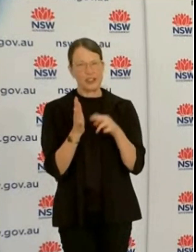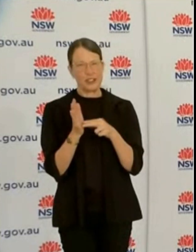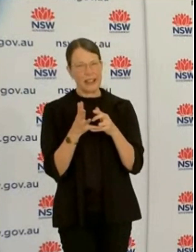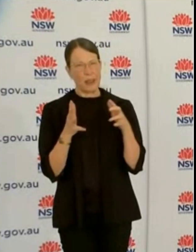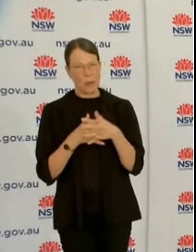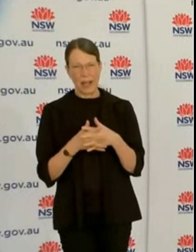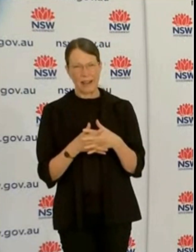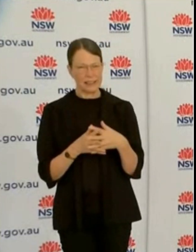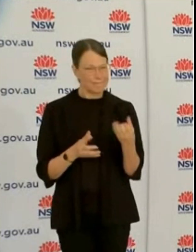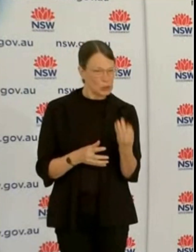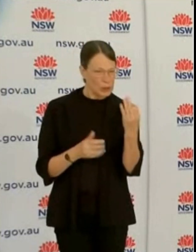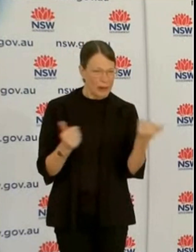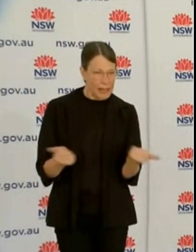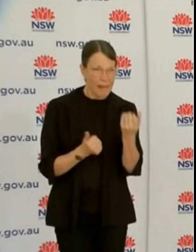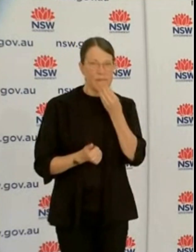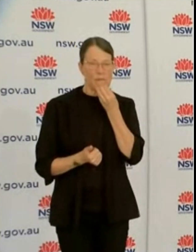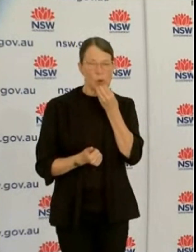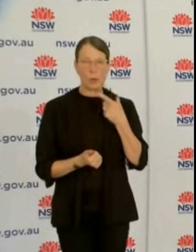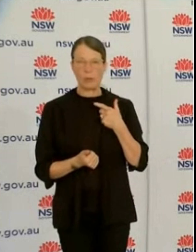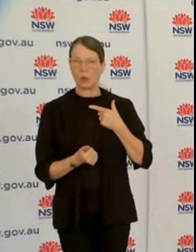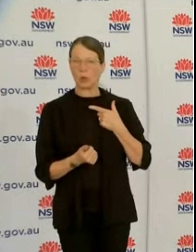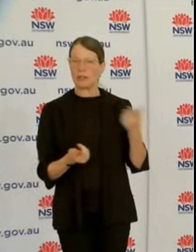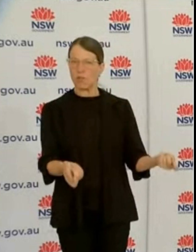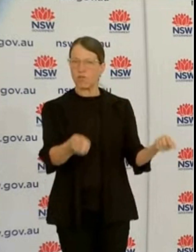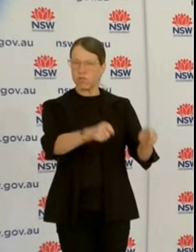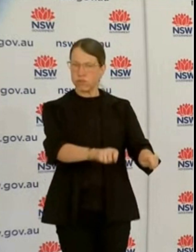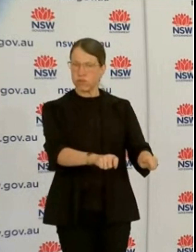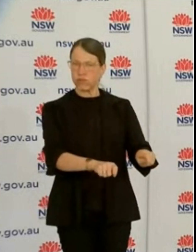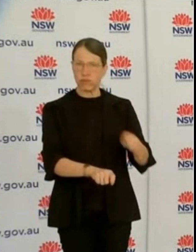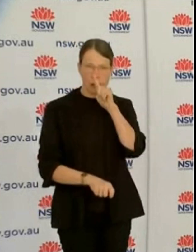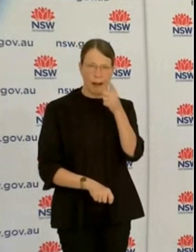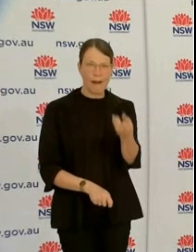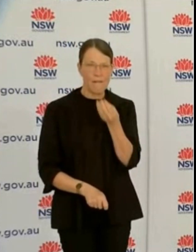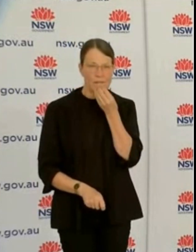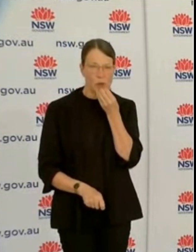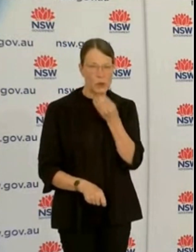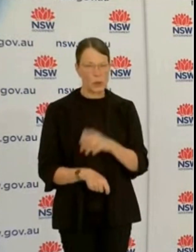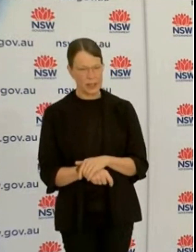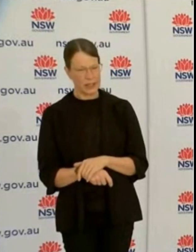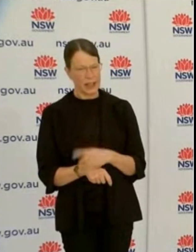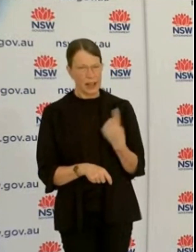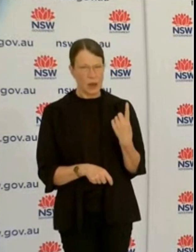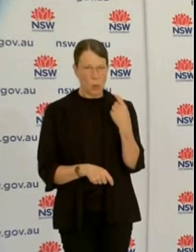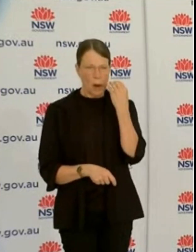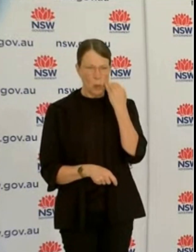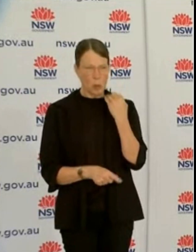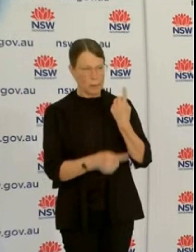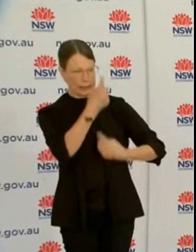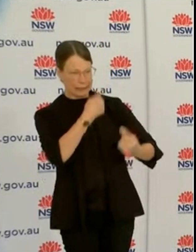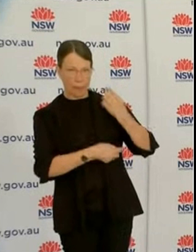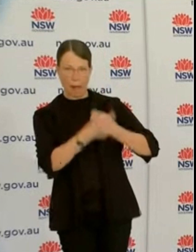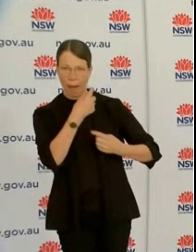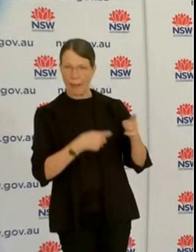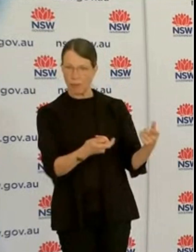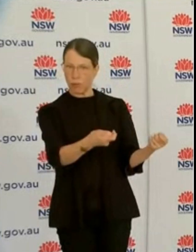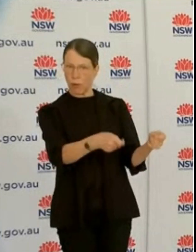lockdown area try to get in there and get them food, but the police actually stopped them and threatened them. First, can the police do that, and what is being done to help the families